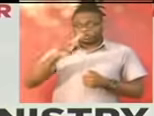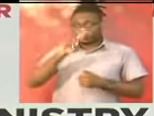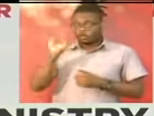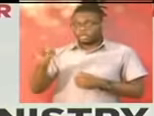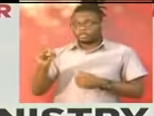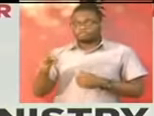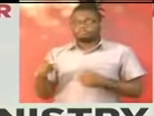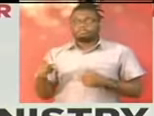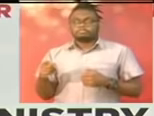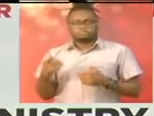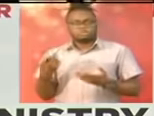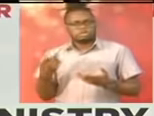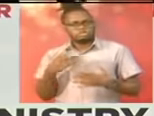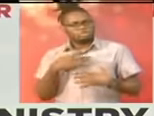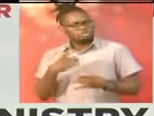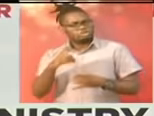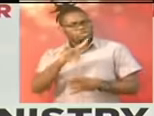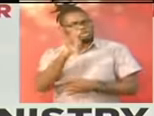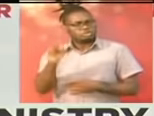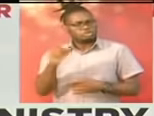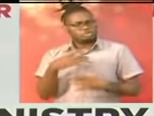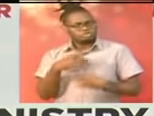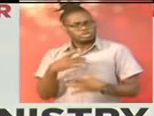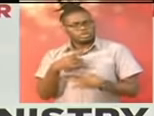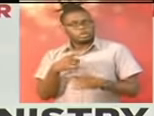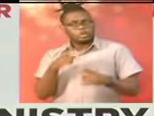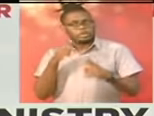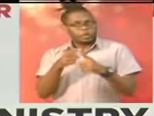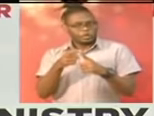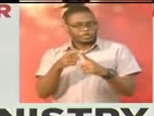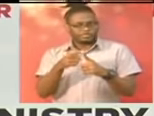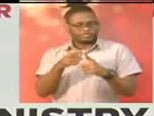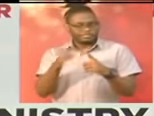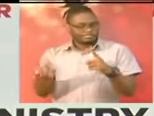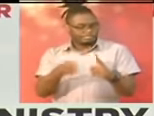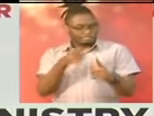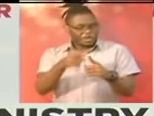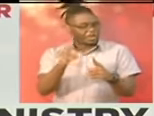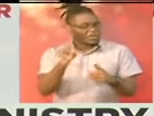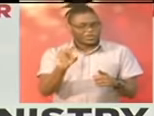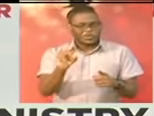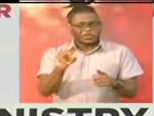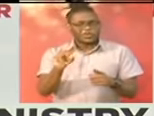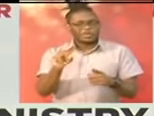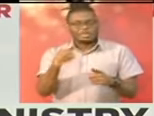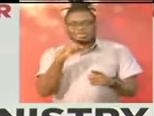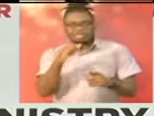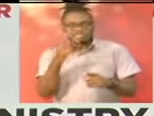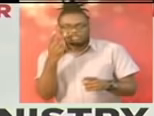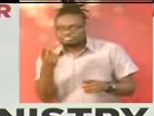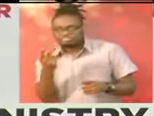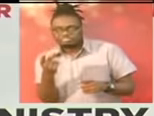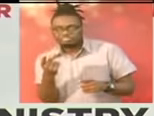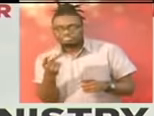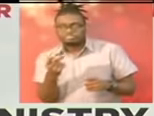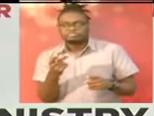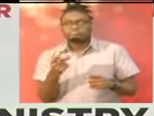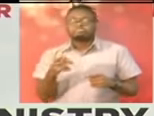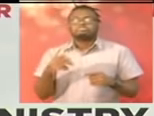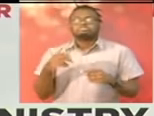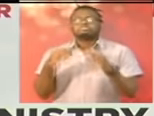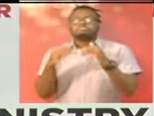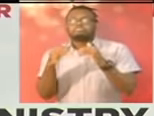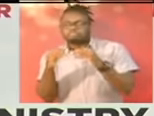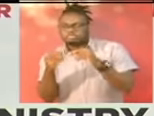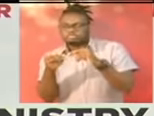and the short answer is actually no. What we were seeing is sort of a steady increase over a given time frame that actually